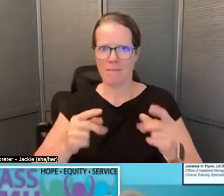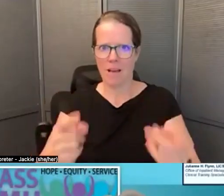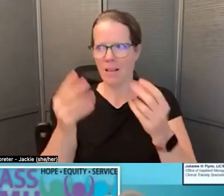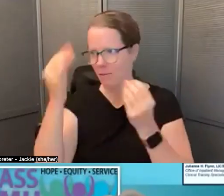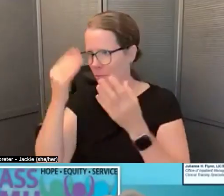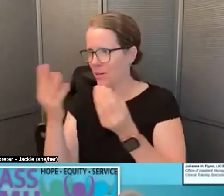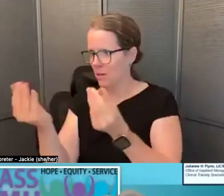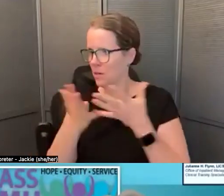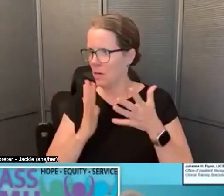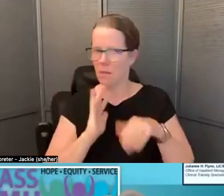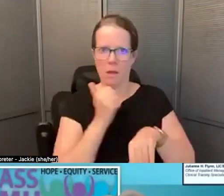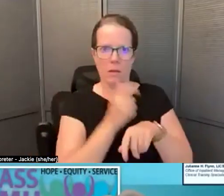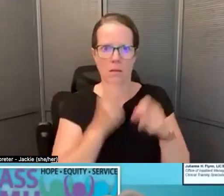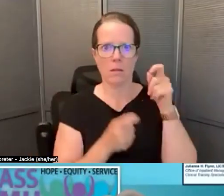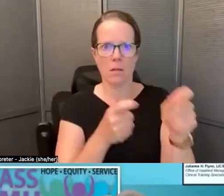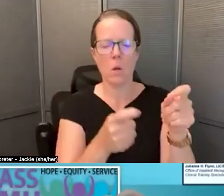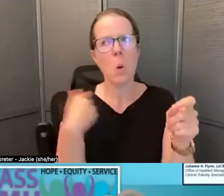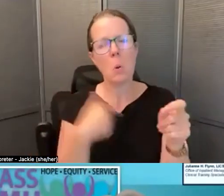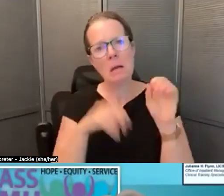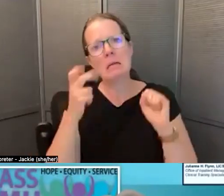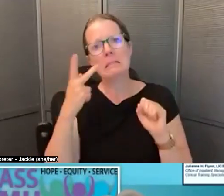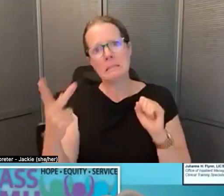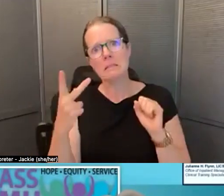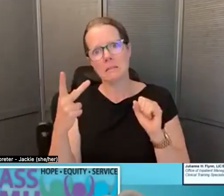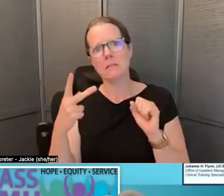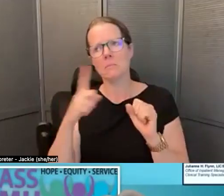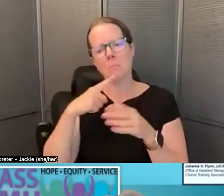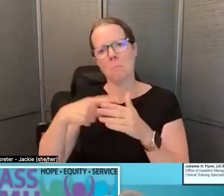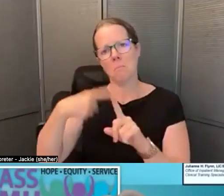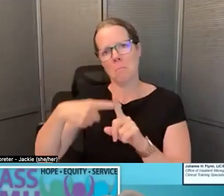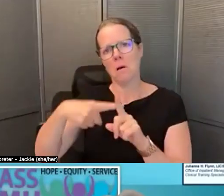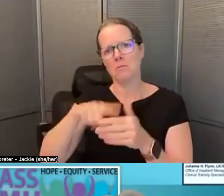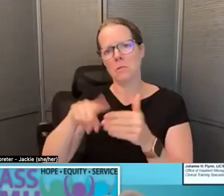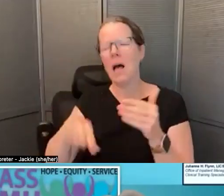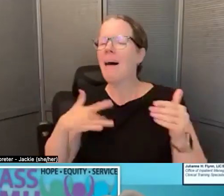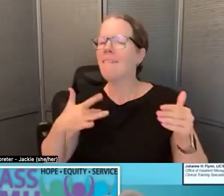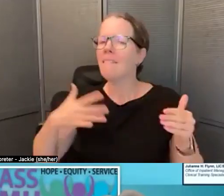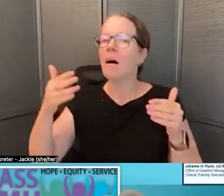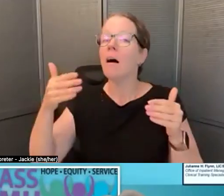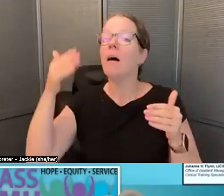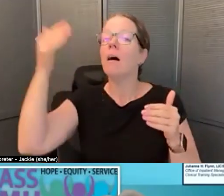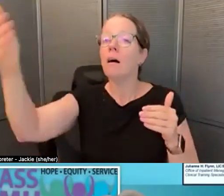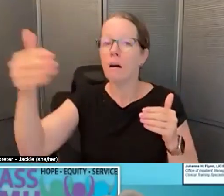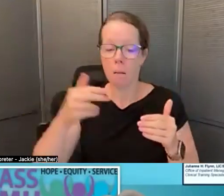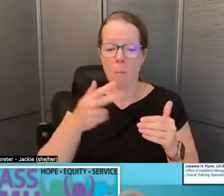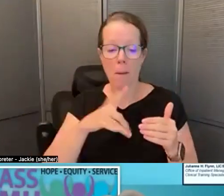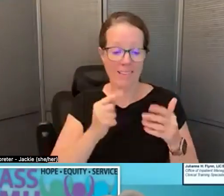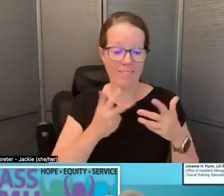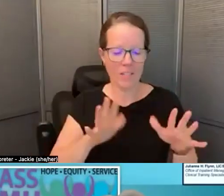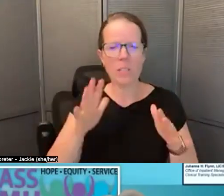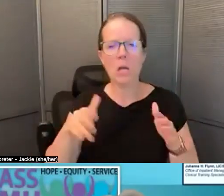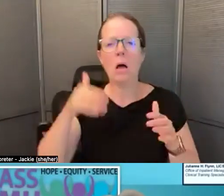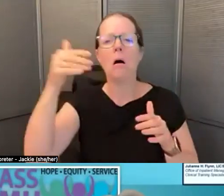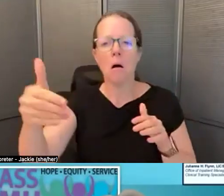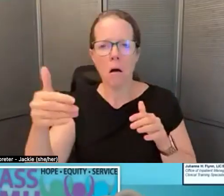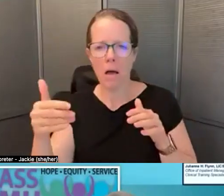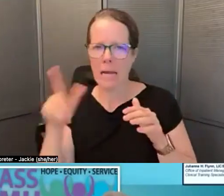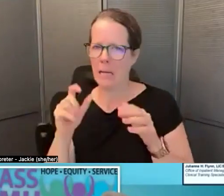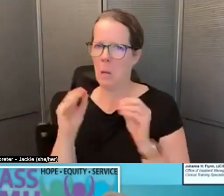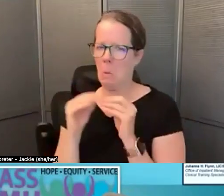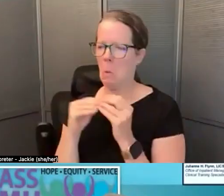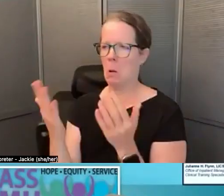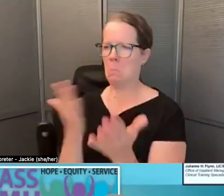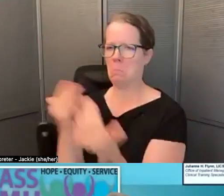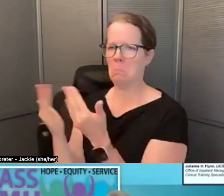it would be a great component to include in future work. So that from my perspective. Does anyone else want to contribute